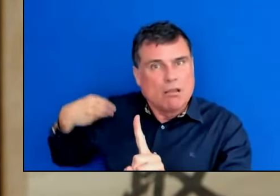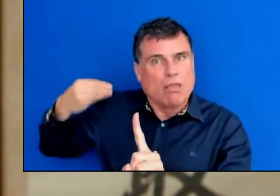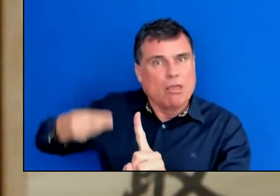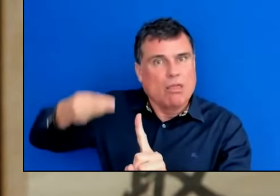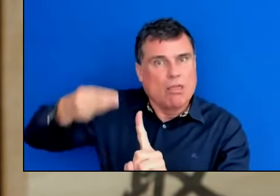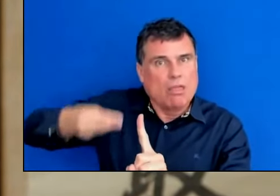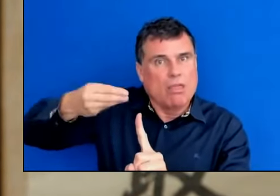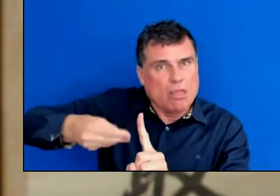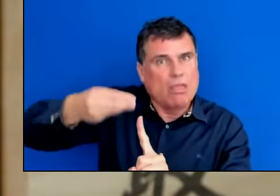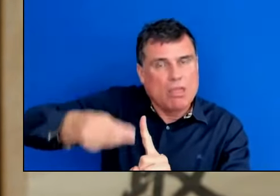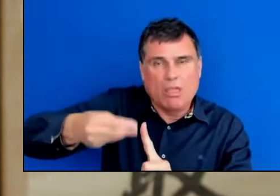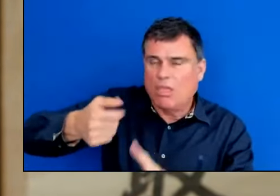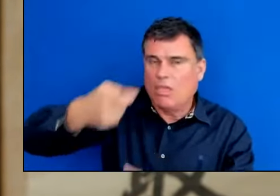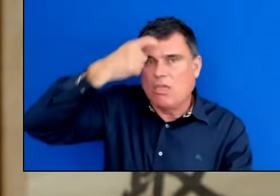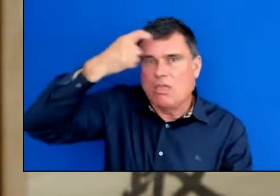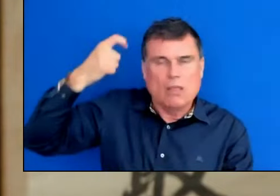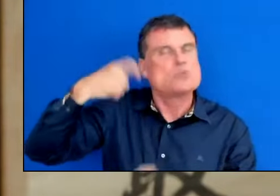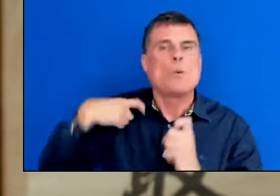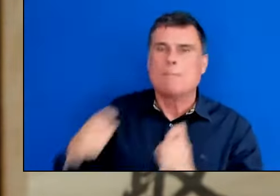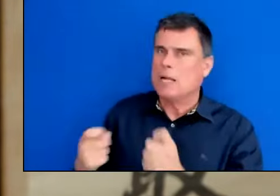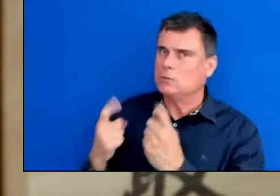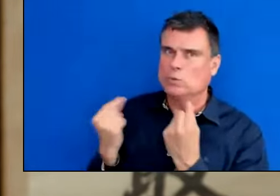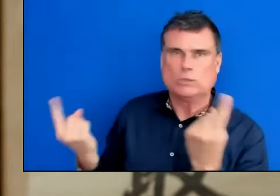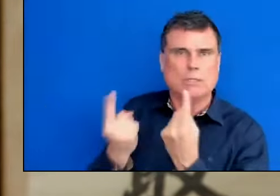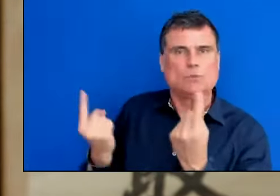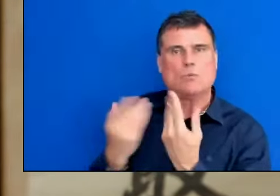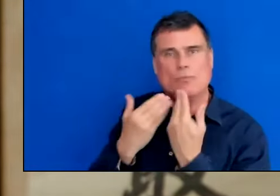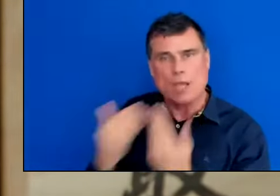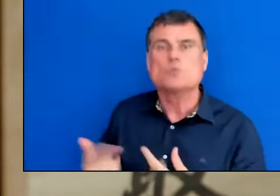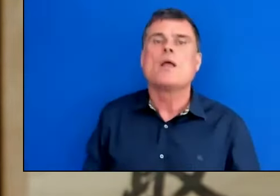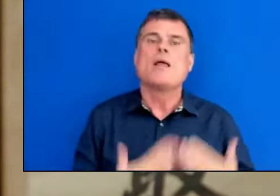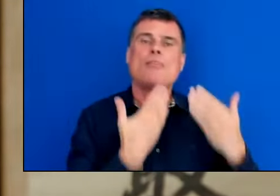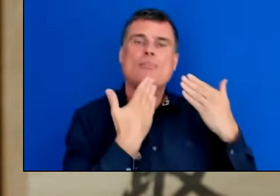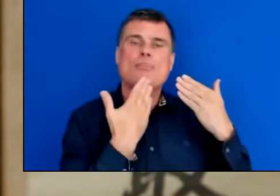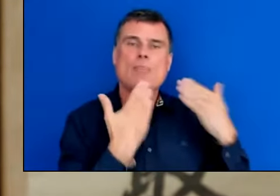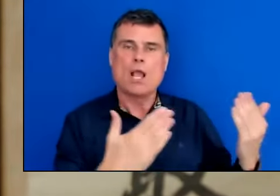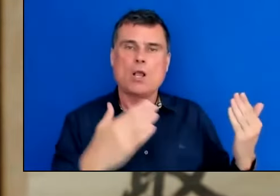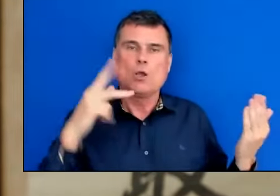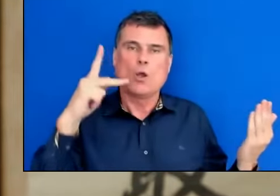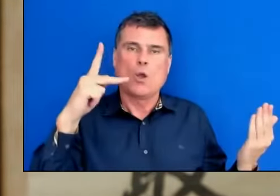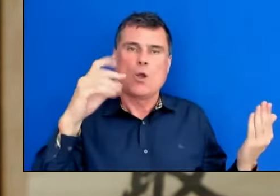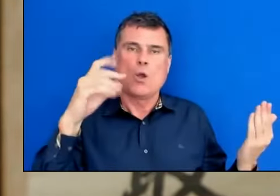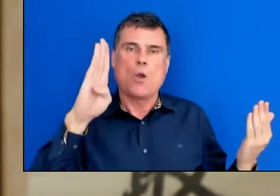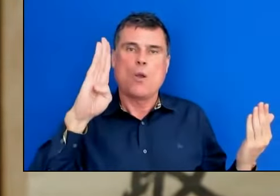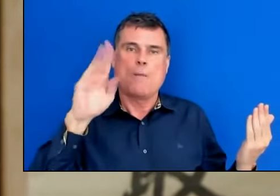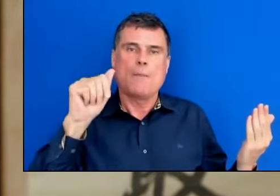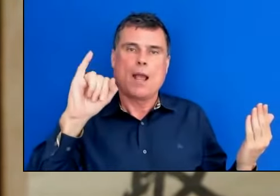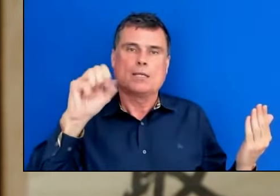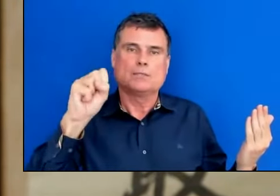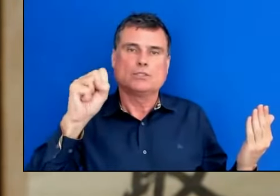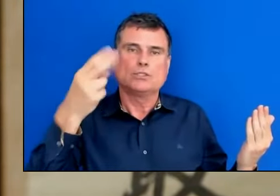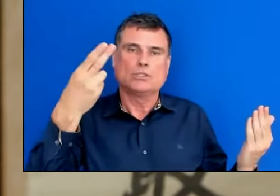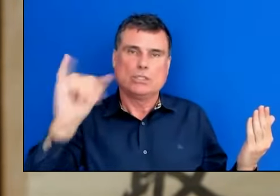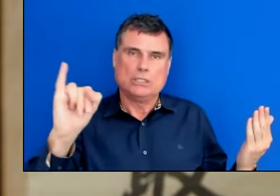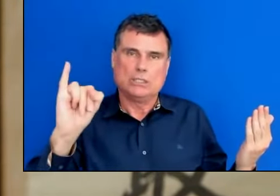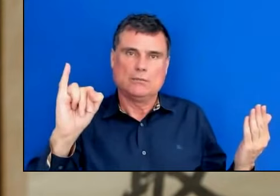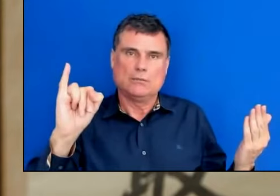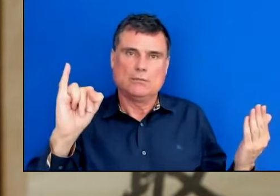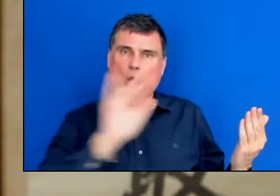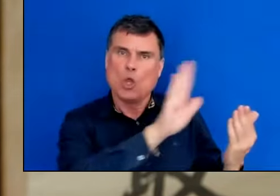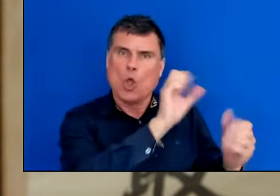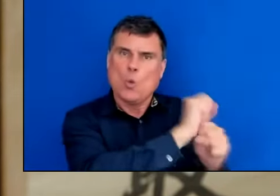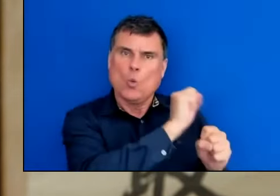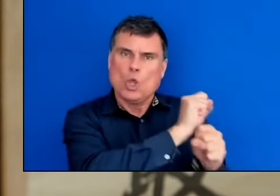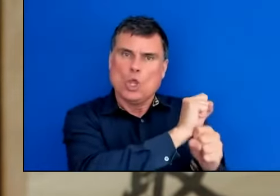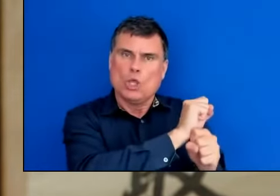healing. And we thank Dr. Karen Kobayashi from our community, whose work has broken new